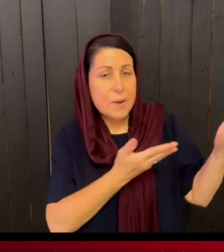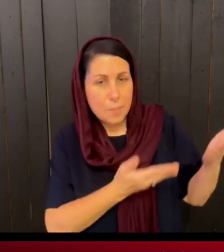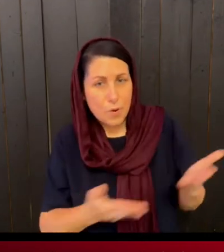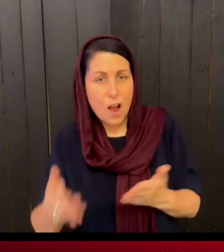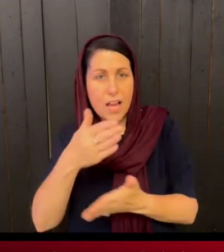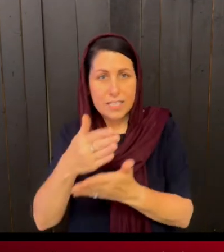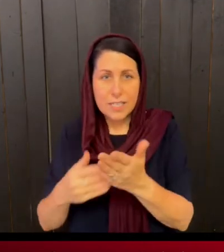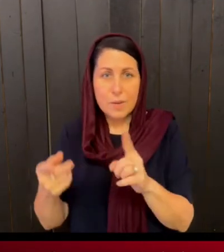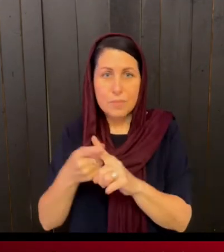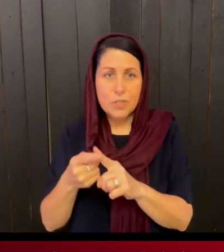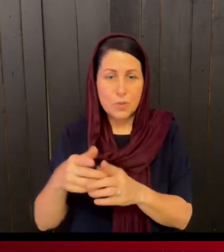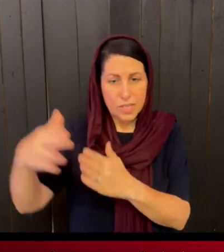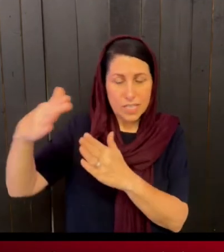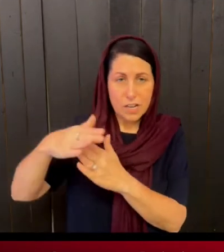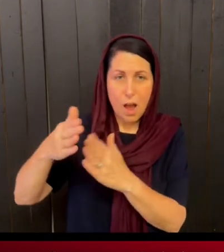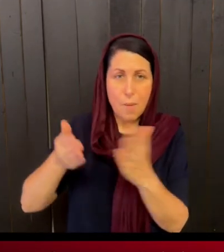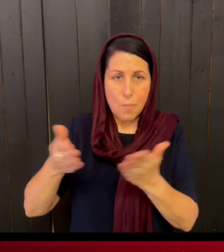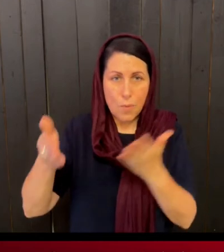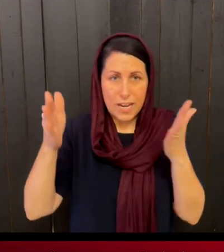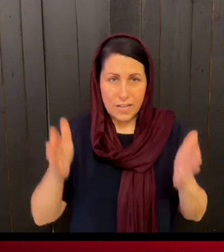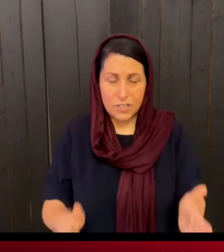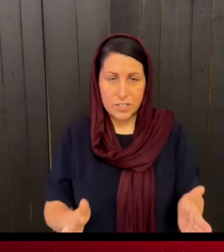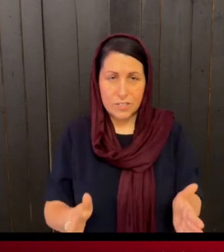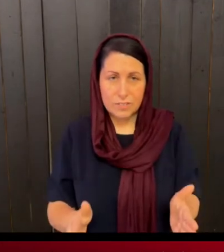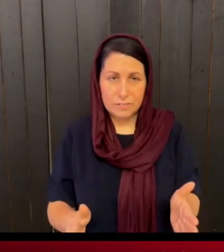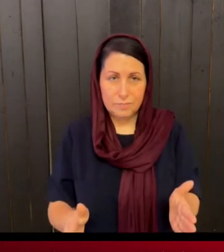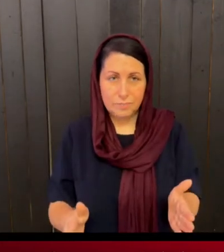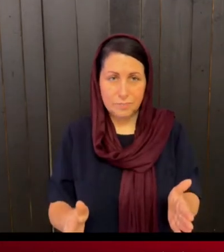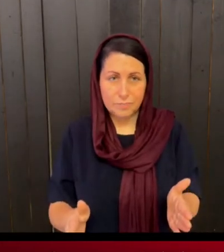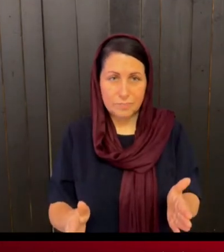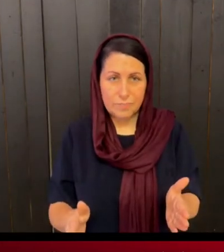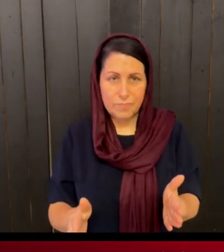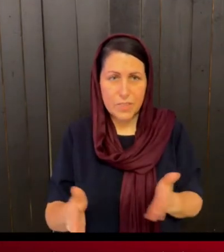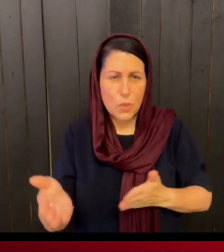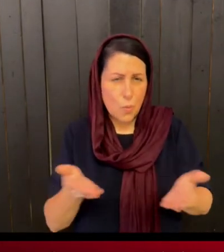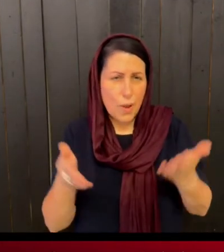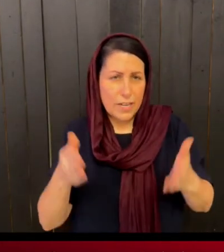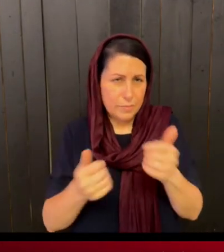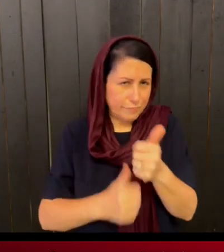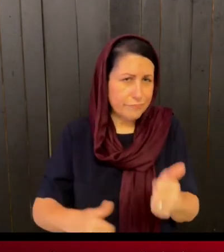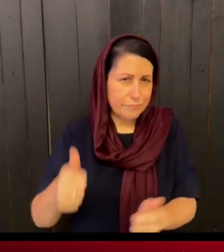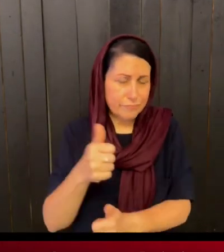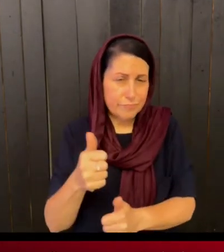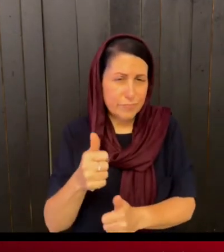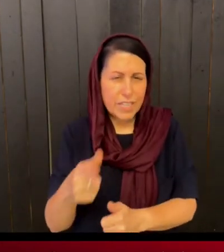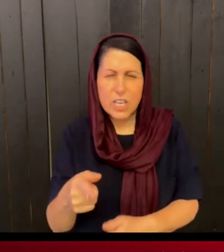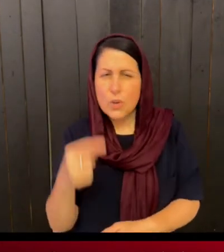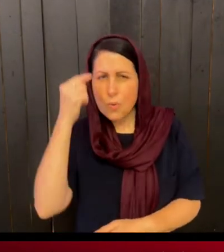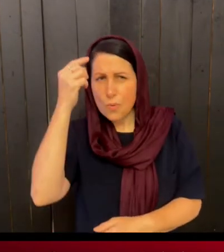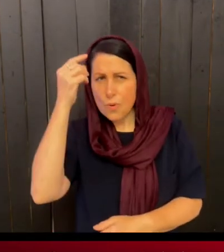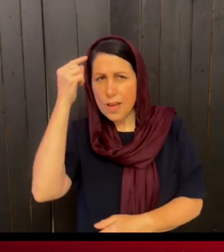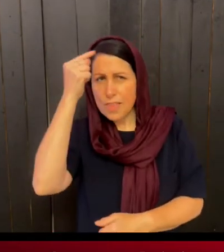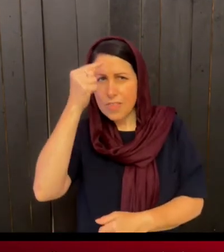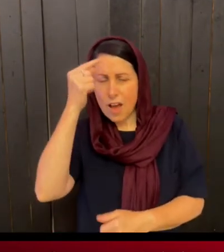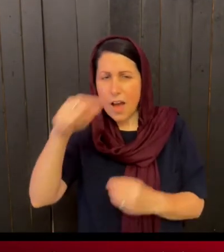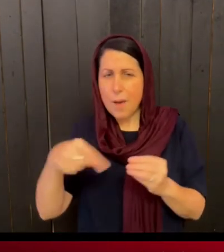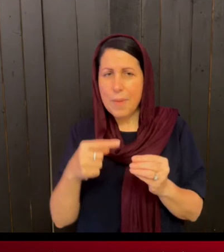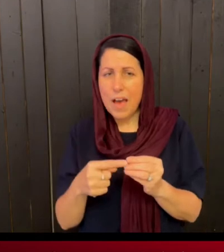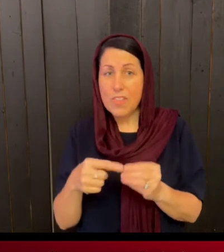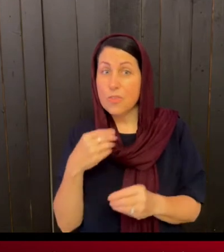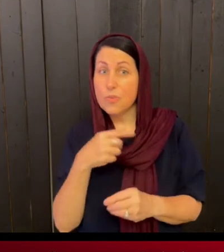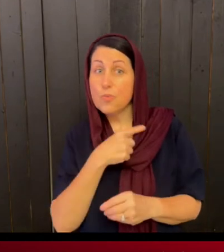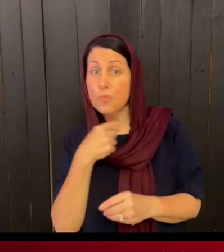that I've focused on, but have you ever thought about the kind of the risk those servants took